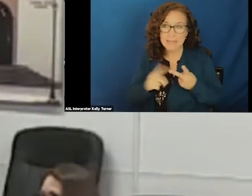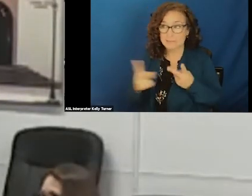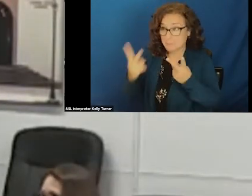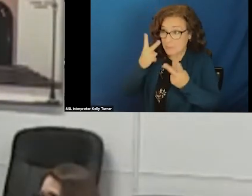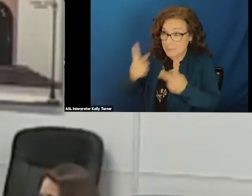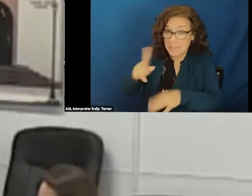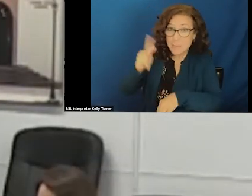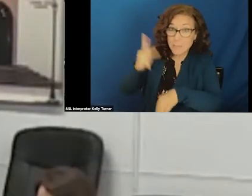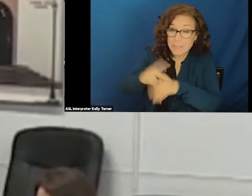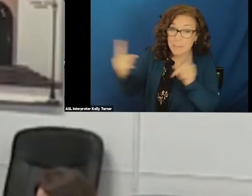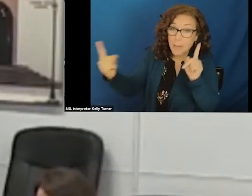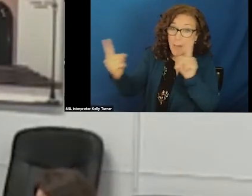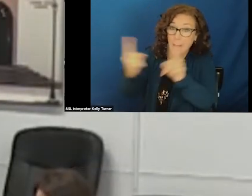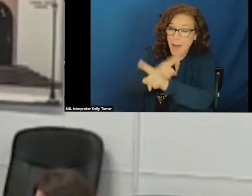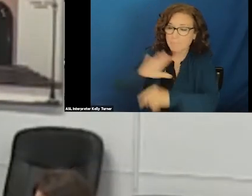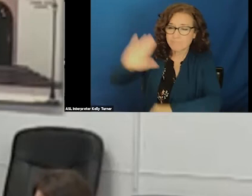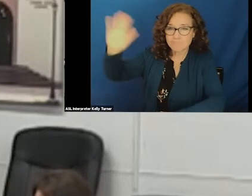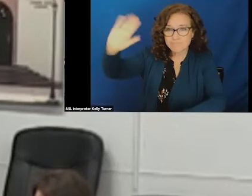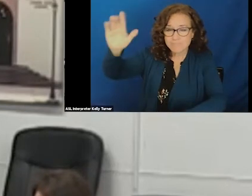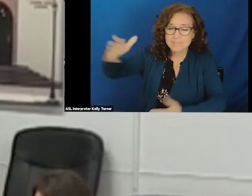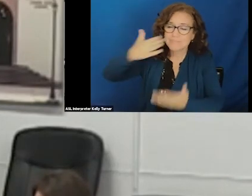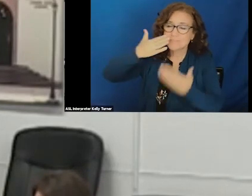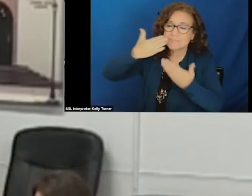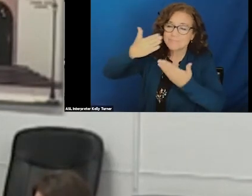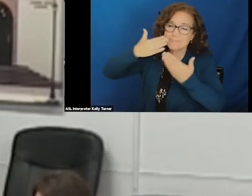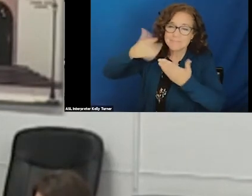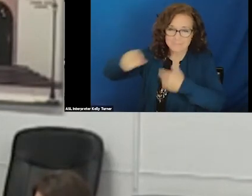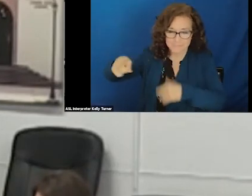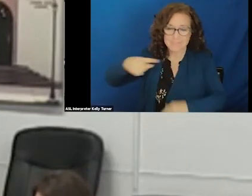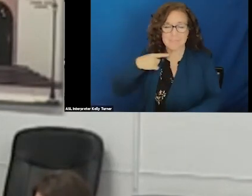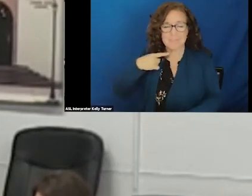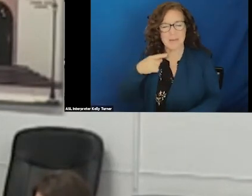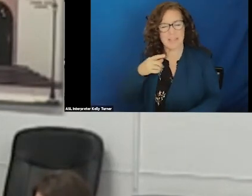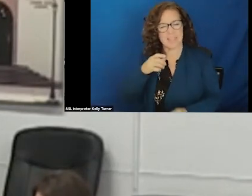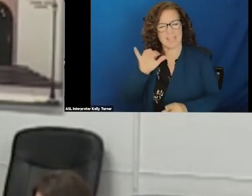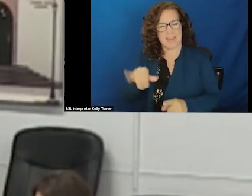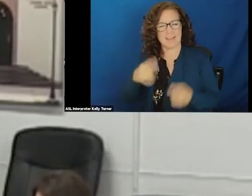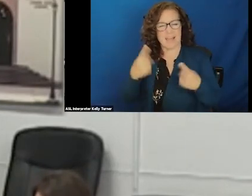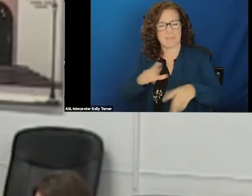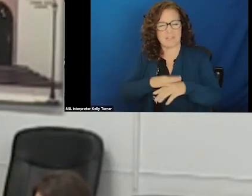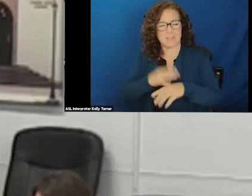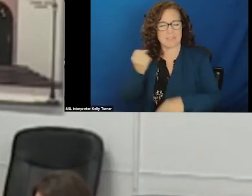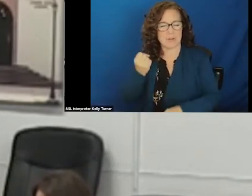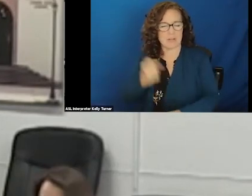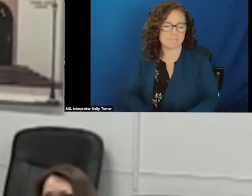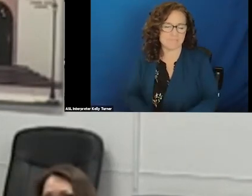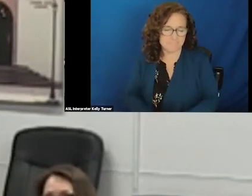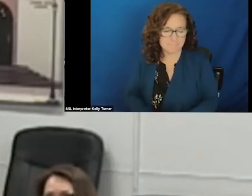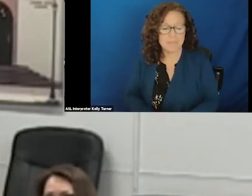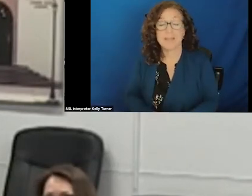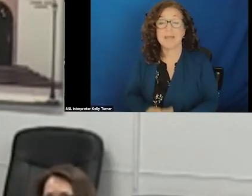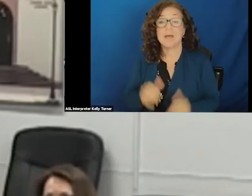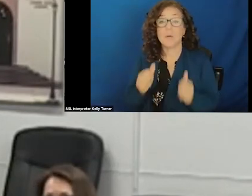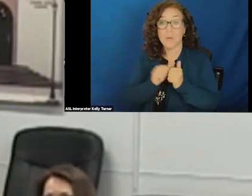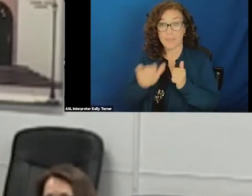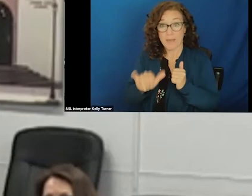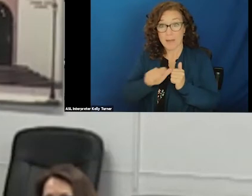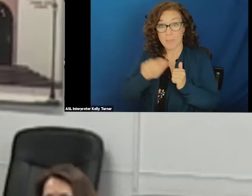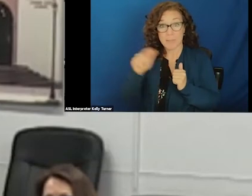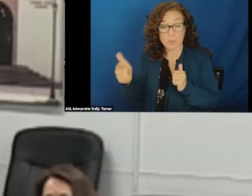year. With that, I'd like to turn it over to Ms. Munoz. Ms. Munoz, Board Member Munoz, to read